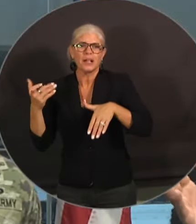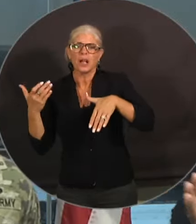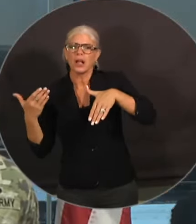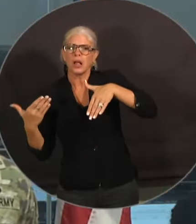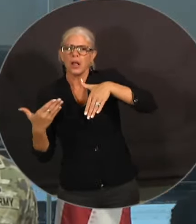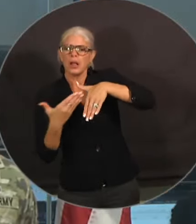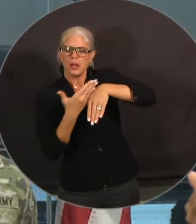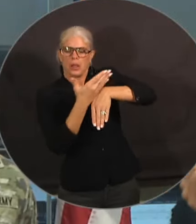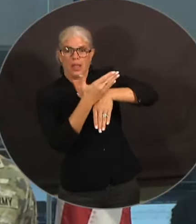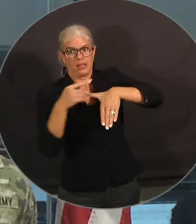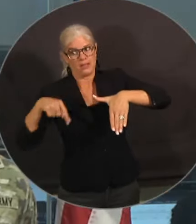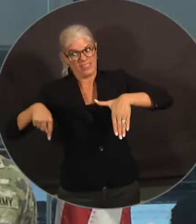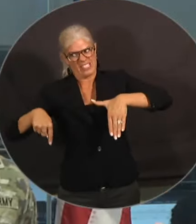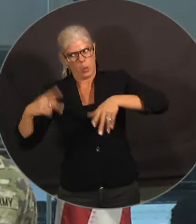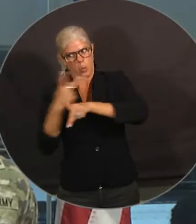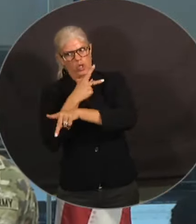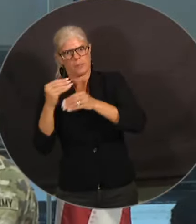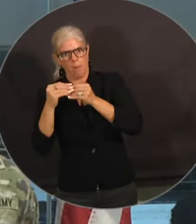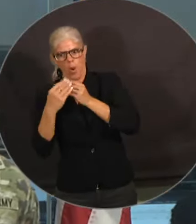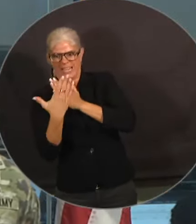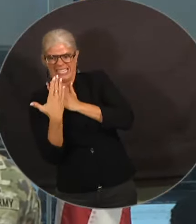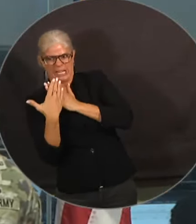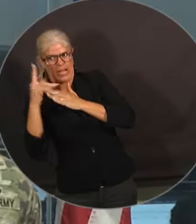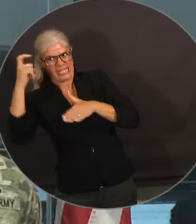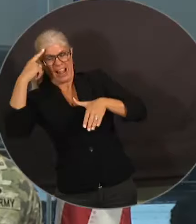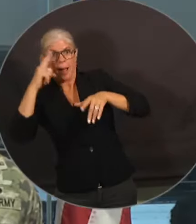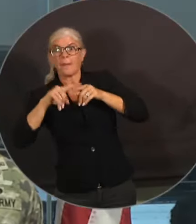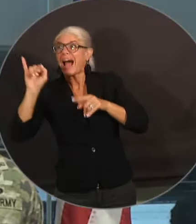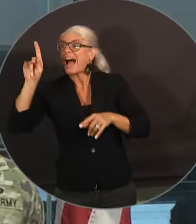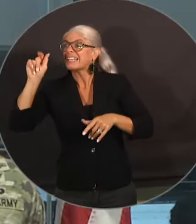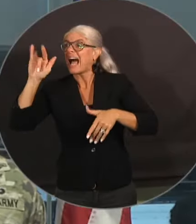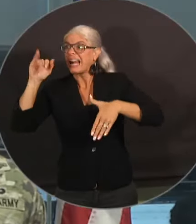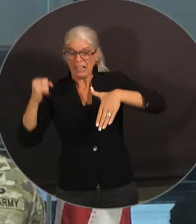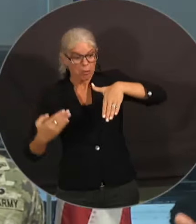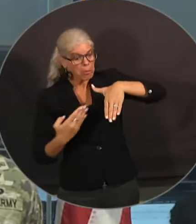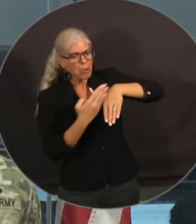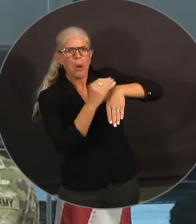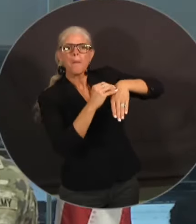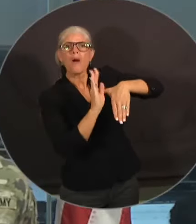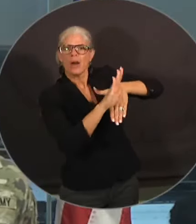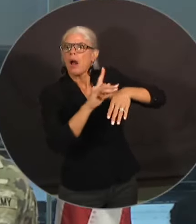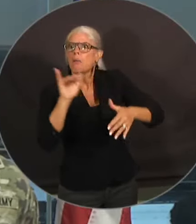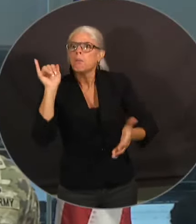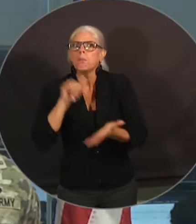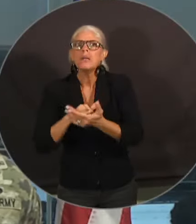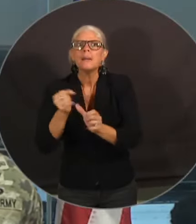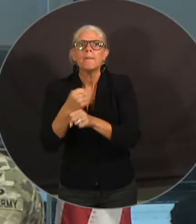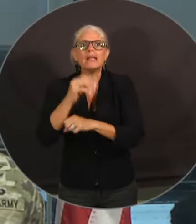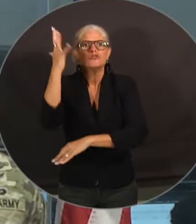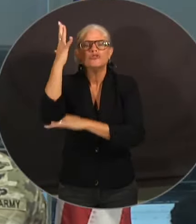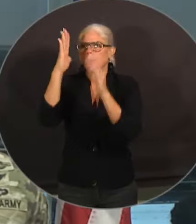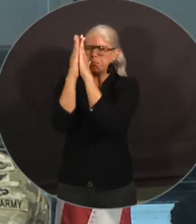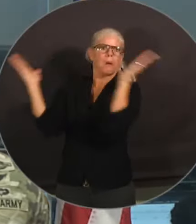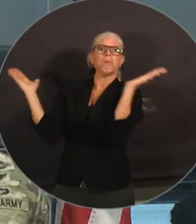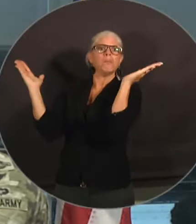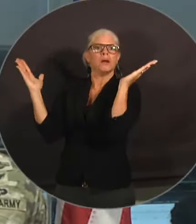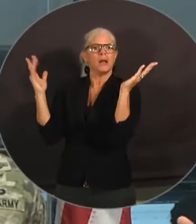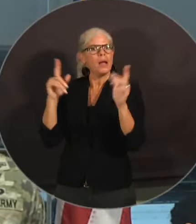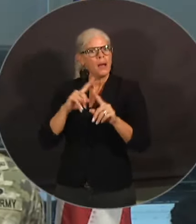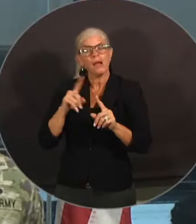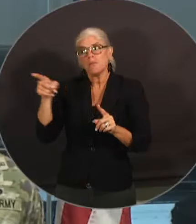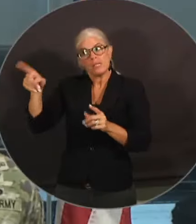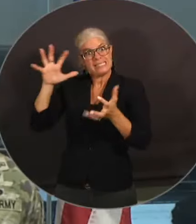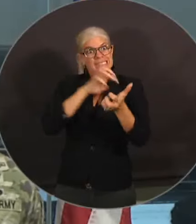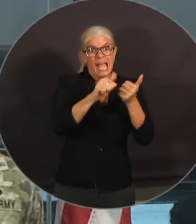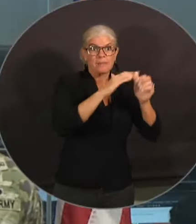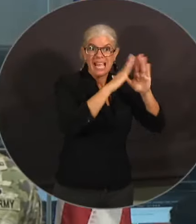Idalia was, and that tree fell over from that. And it didn't do structural damage to the home, but it's just, that